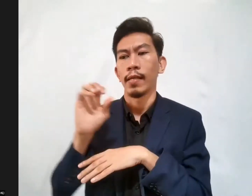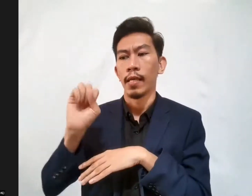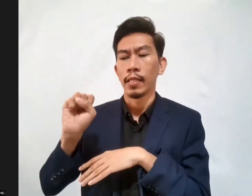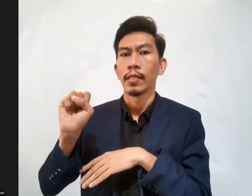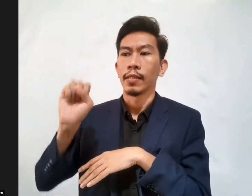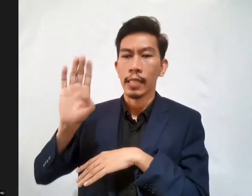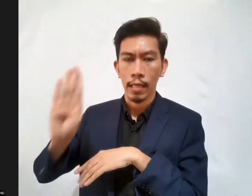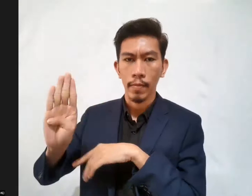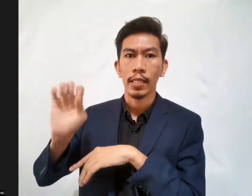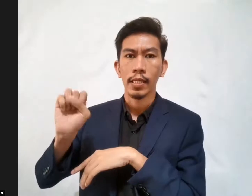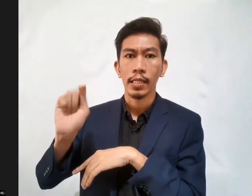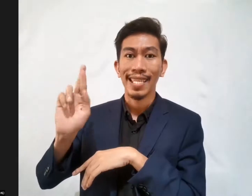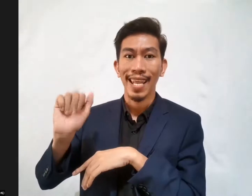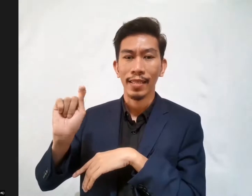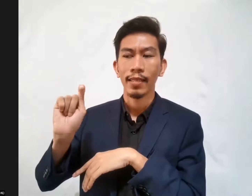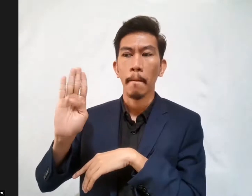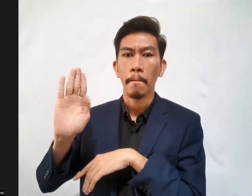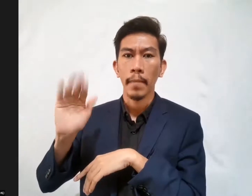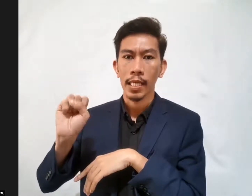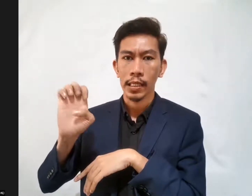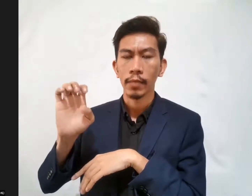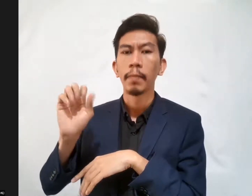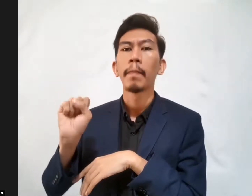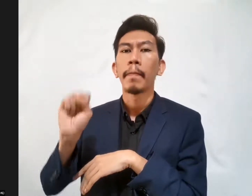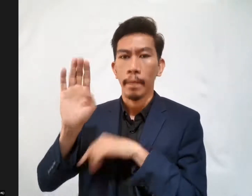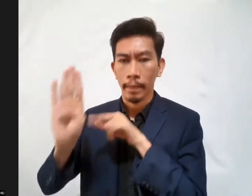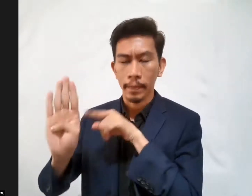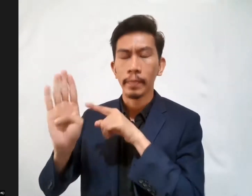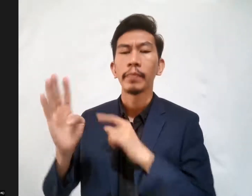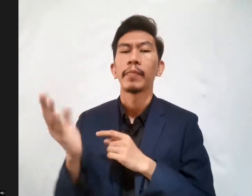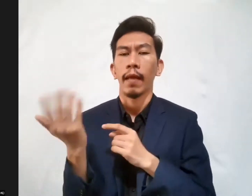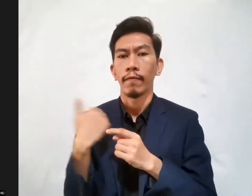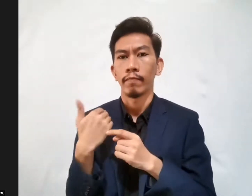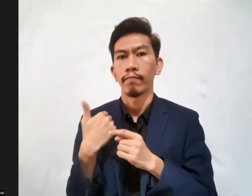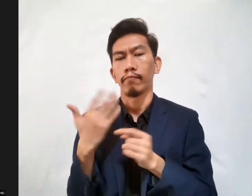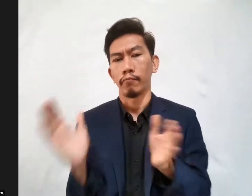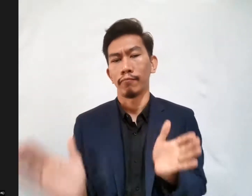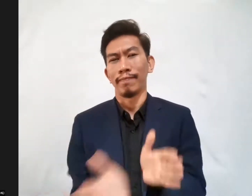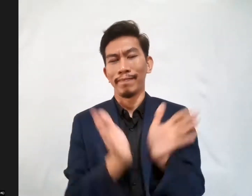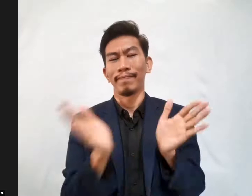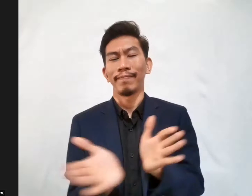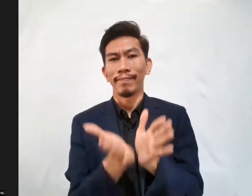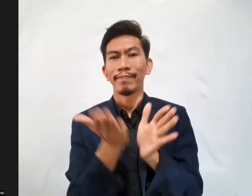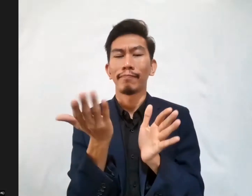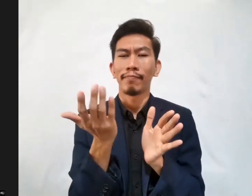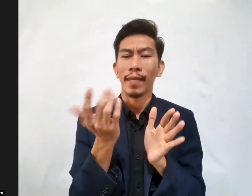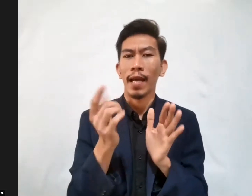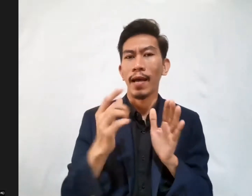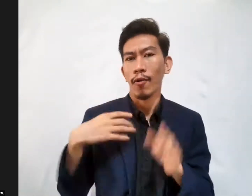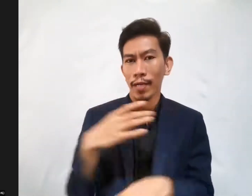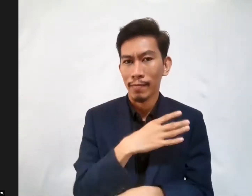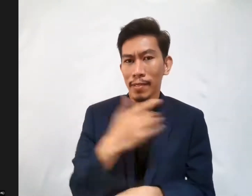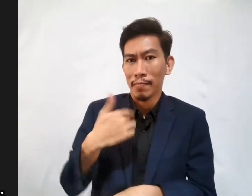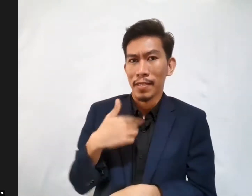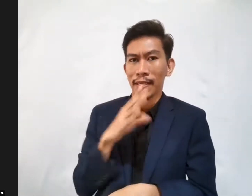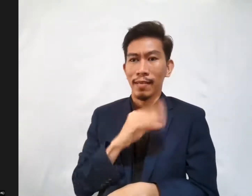morning are engaging legislators like myself and Kong Vargas,